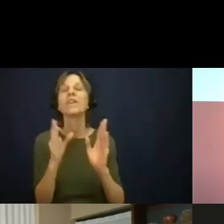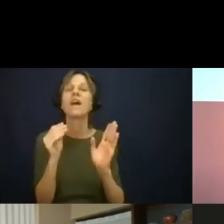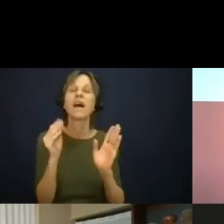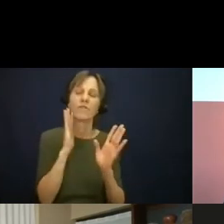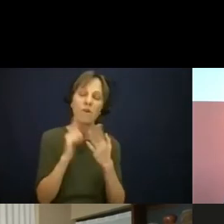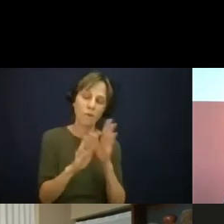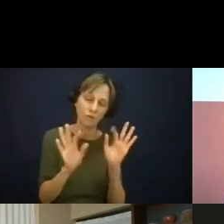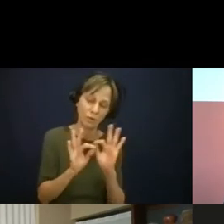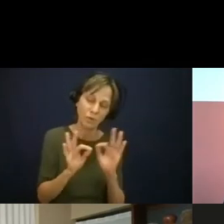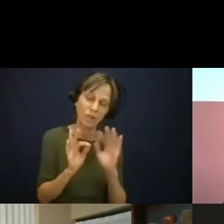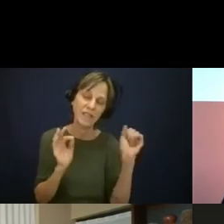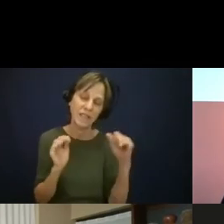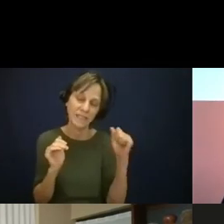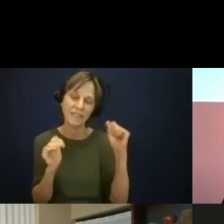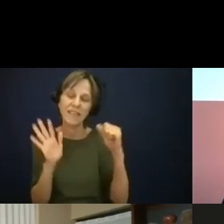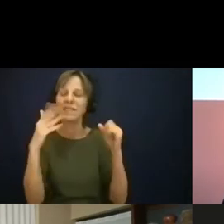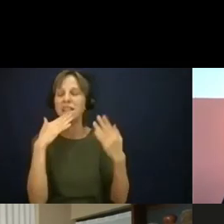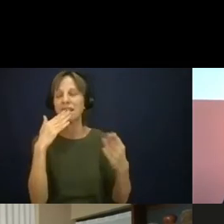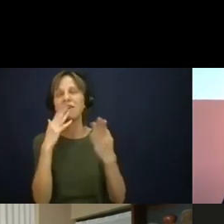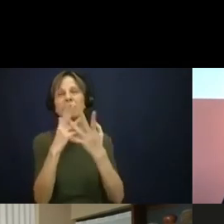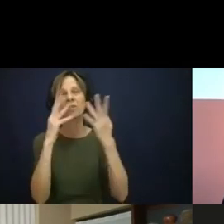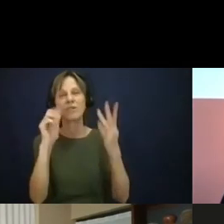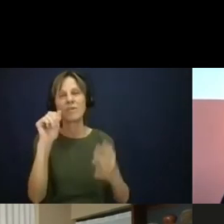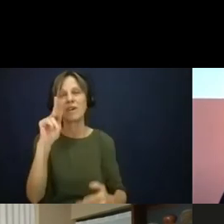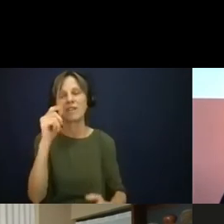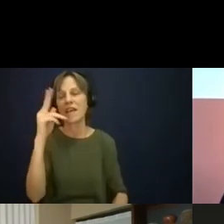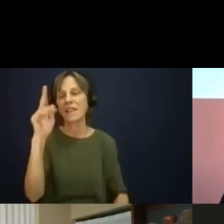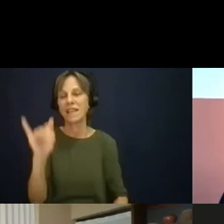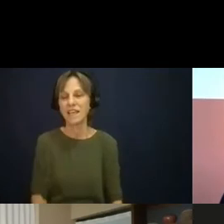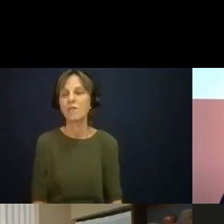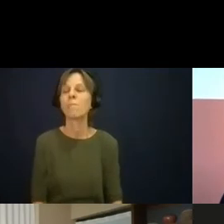worth. Yes. Thank you so much, Anthony.